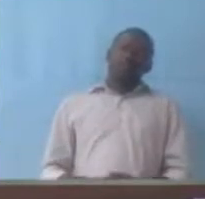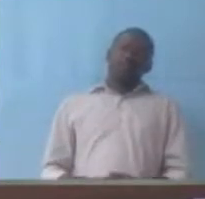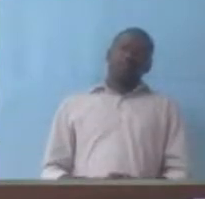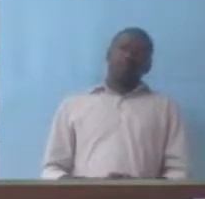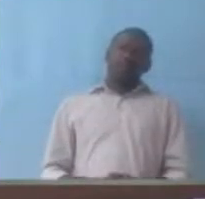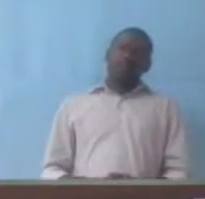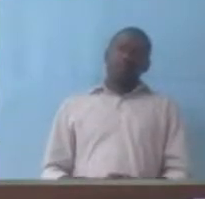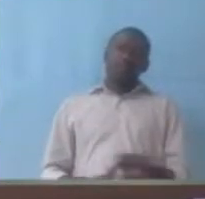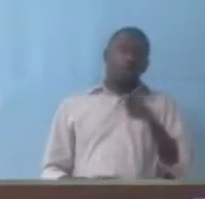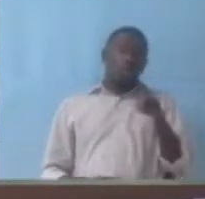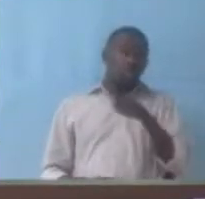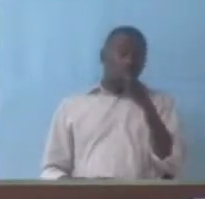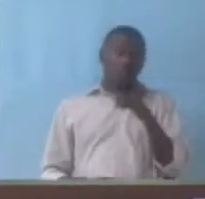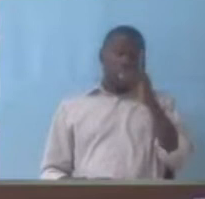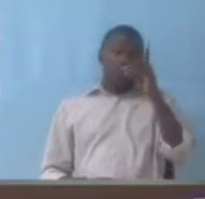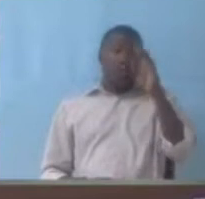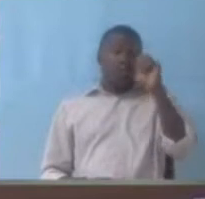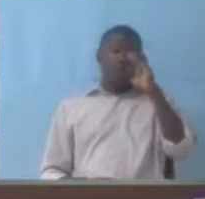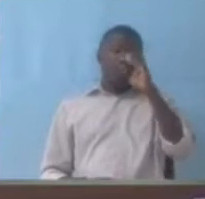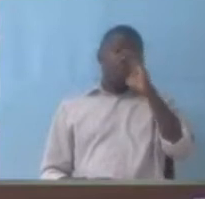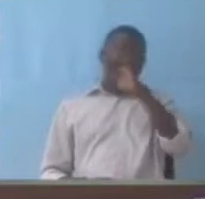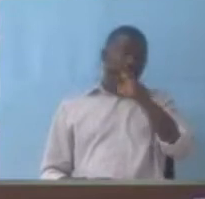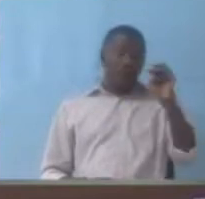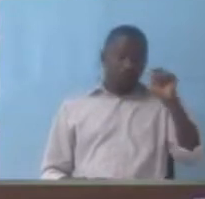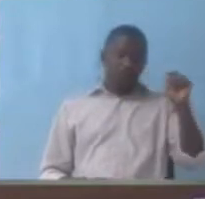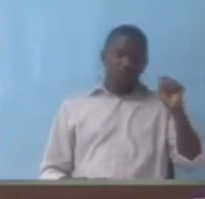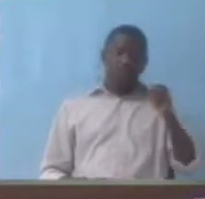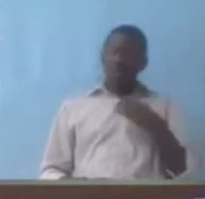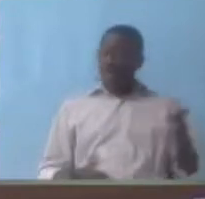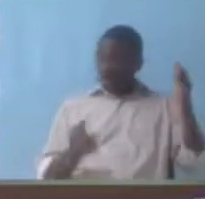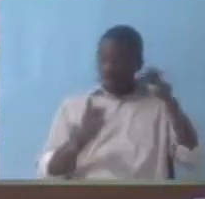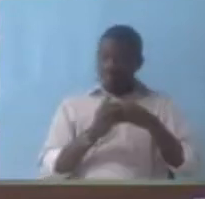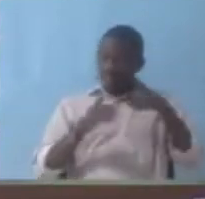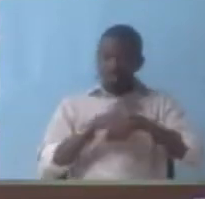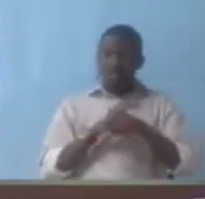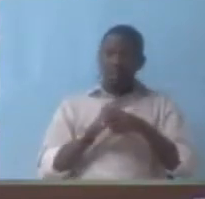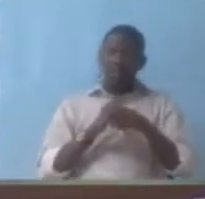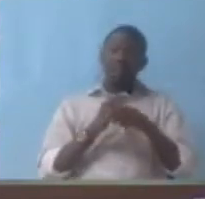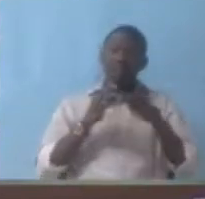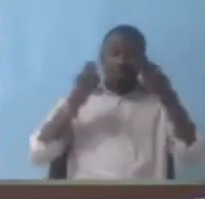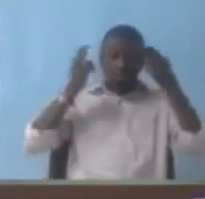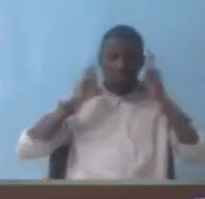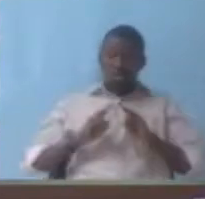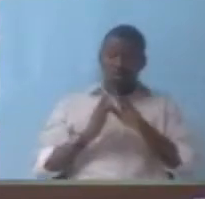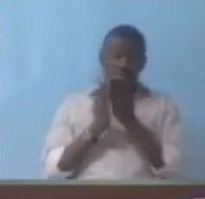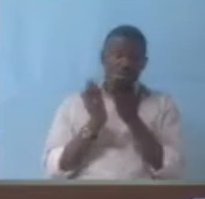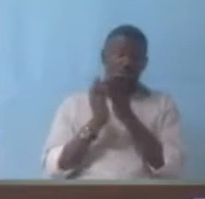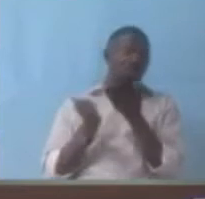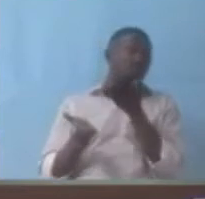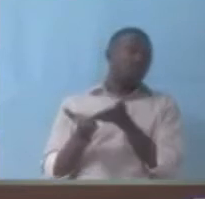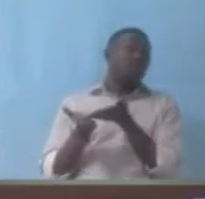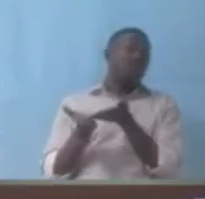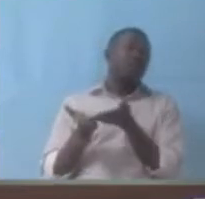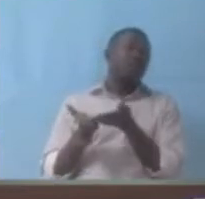Those decrees are still in our statute books. That is the choice of the Gambian people, not the